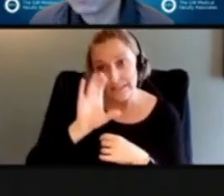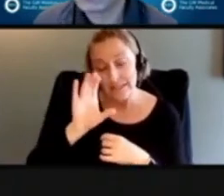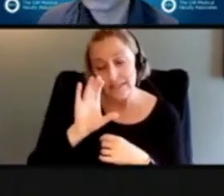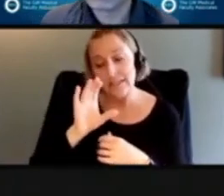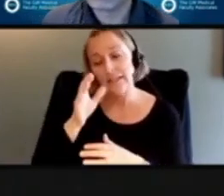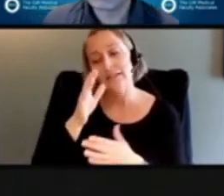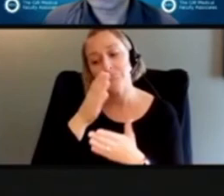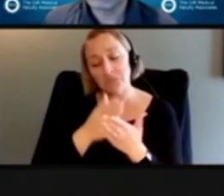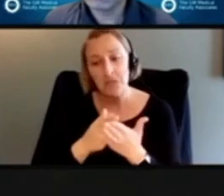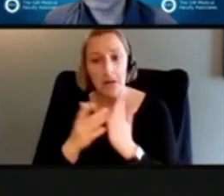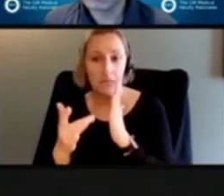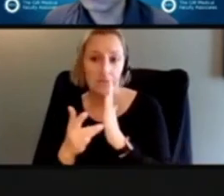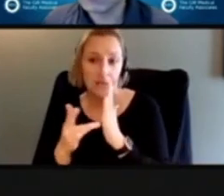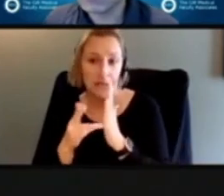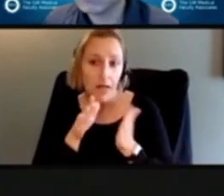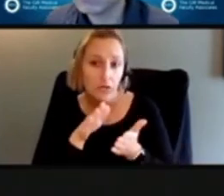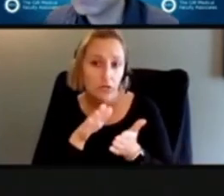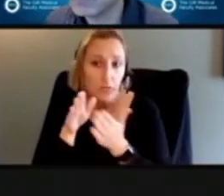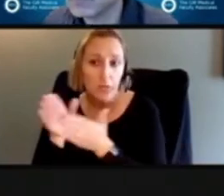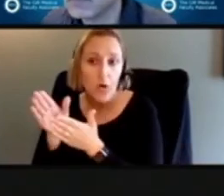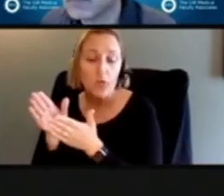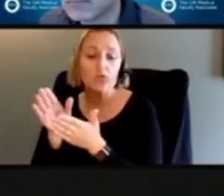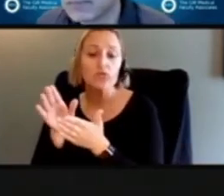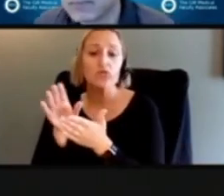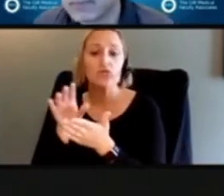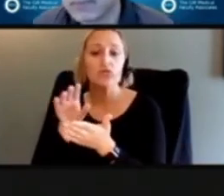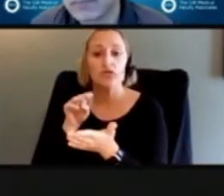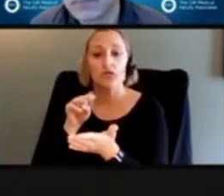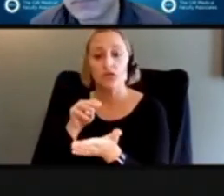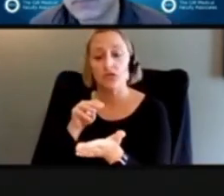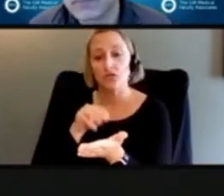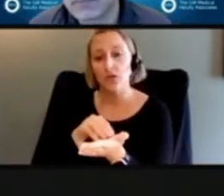of technology approaches that Dr. Sikka